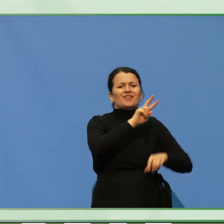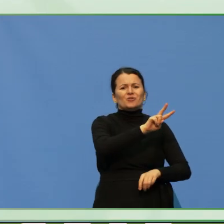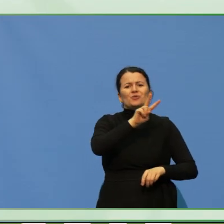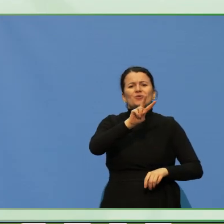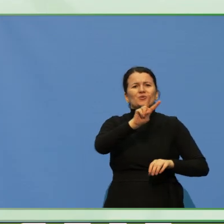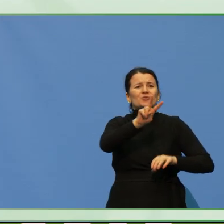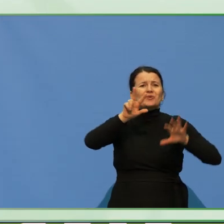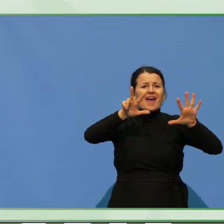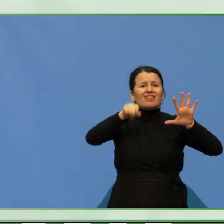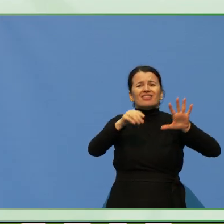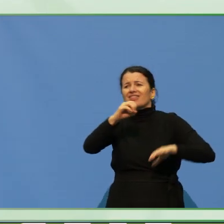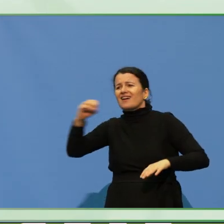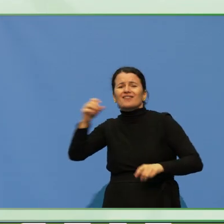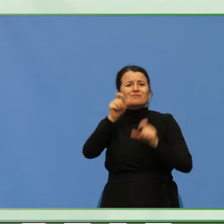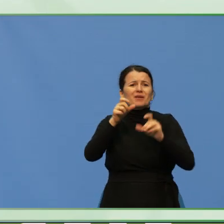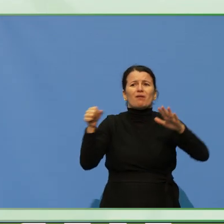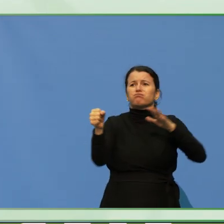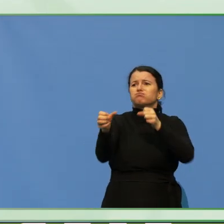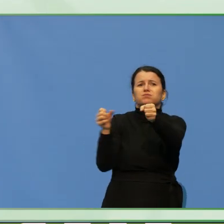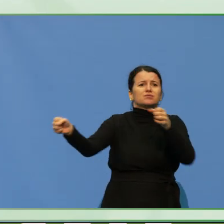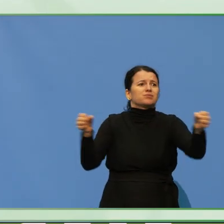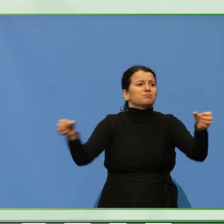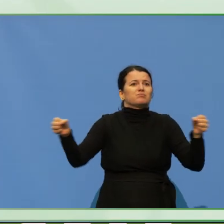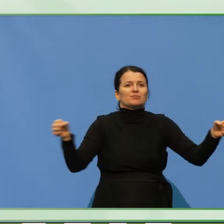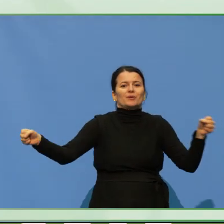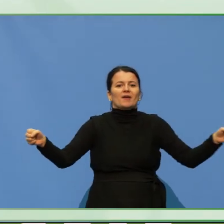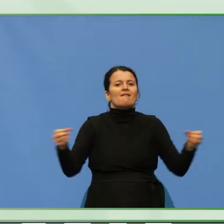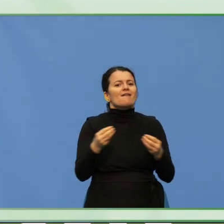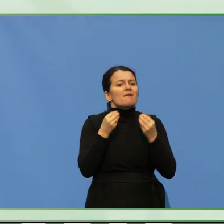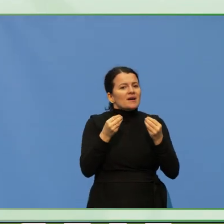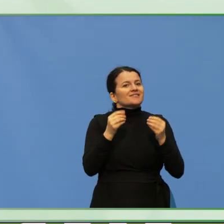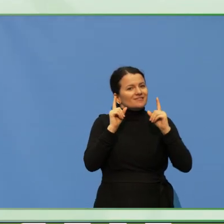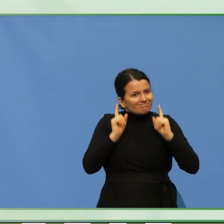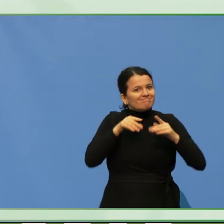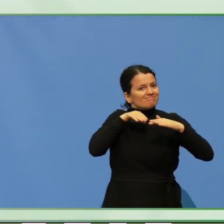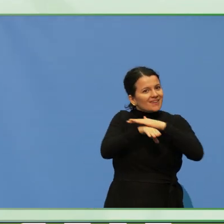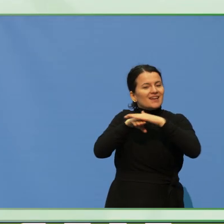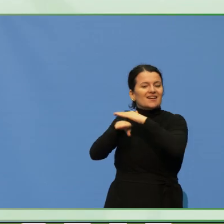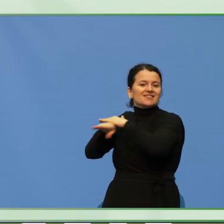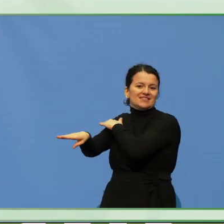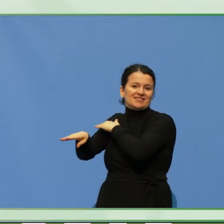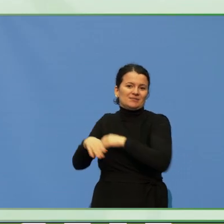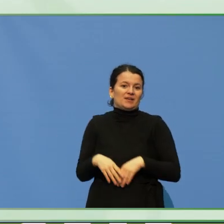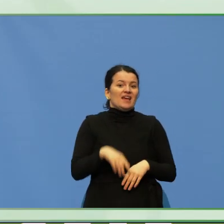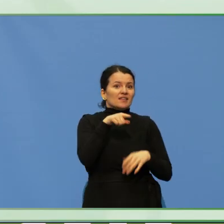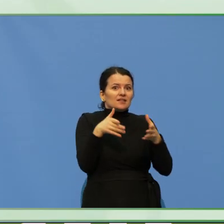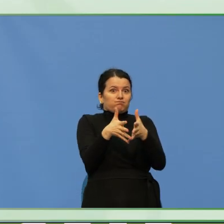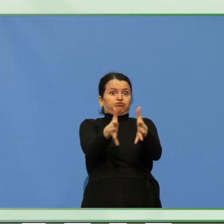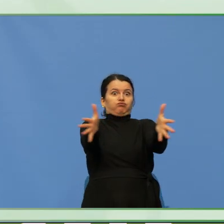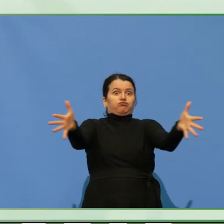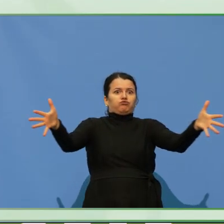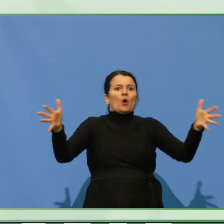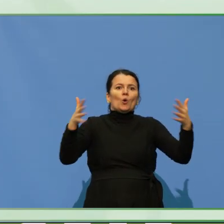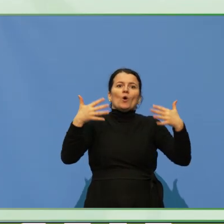accessible. And I think they're equally hard, building those at scale, building those. And I have to give credit. If you want to know how to build this within a